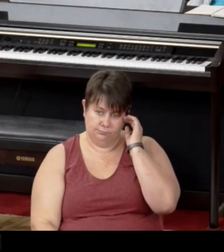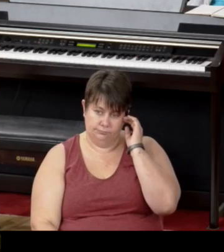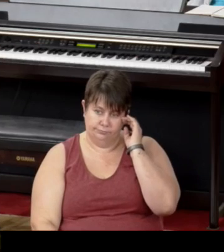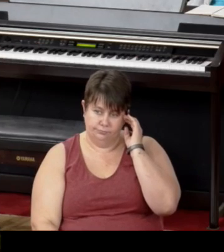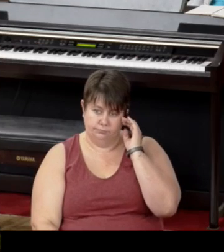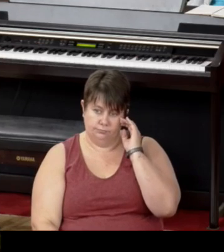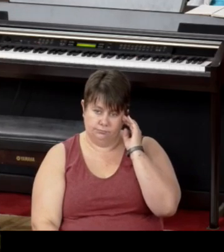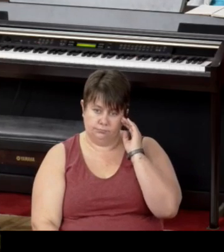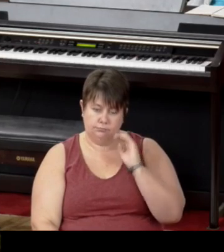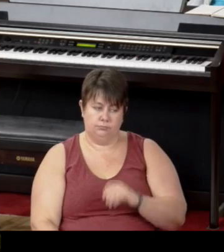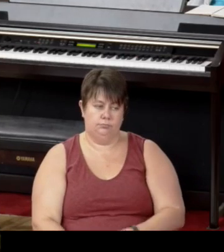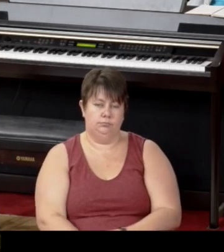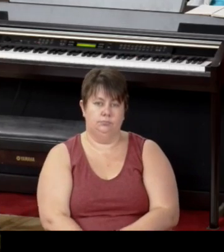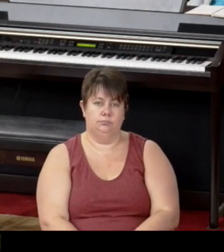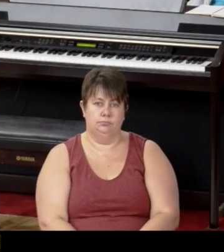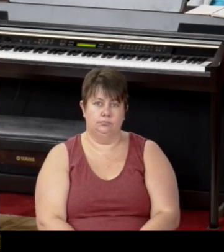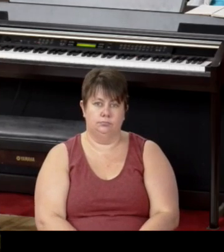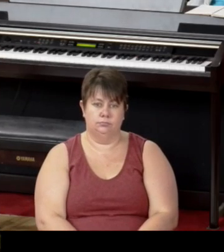Whose Word Was Spoken.